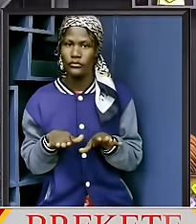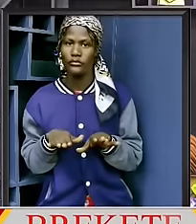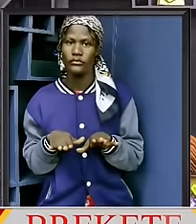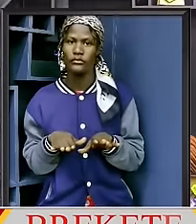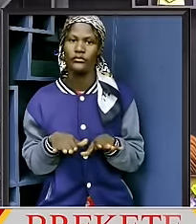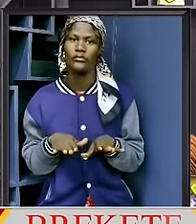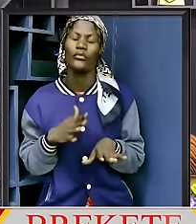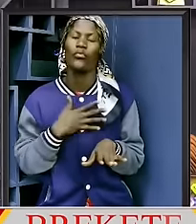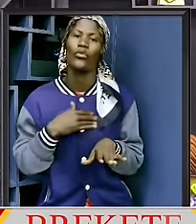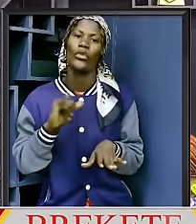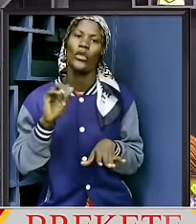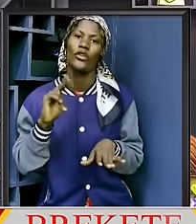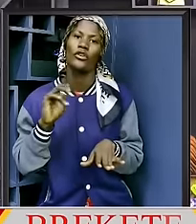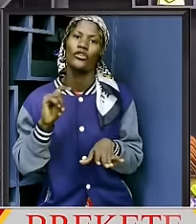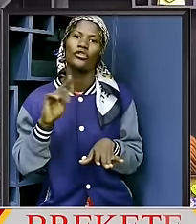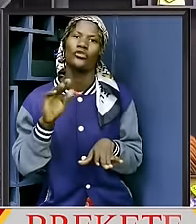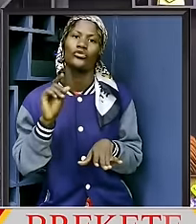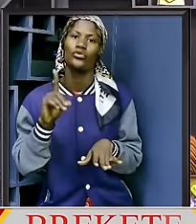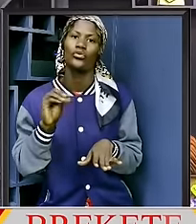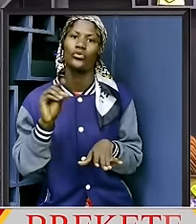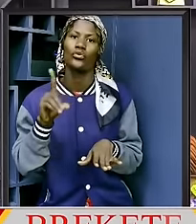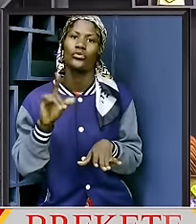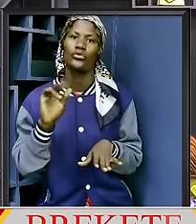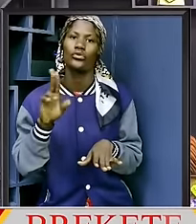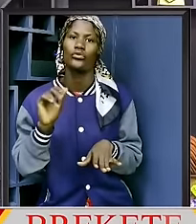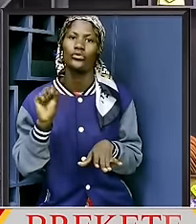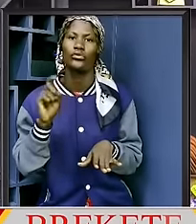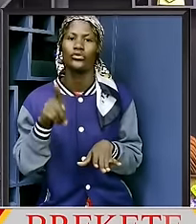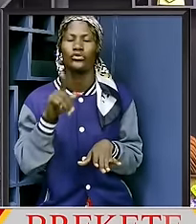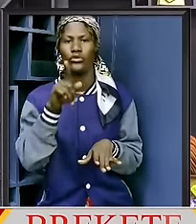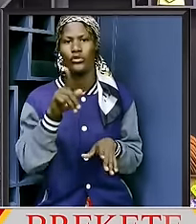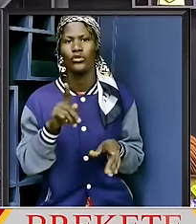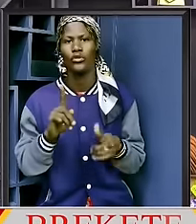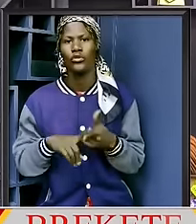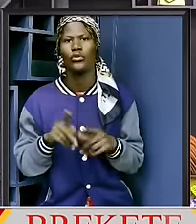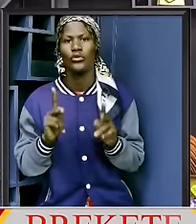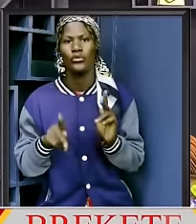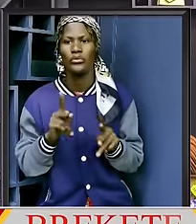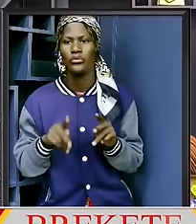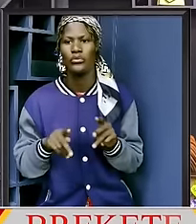person go introduce you to people, then go cheat you.